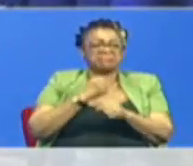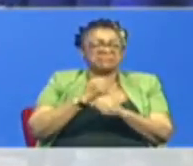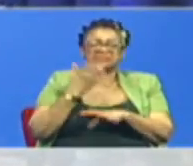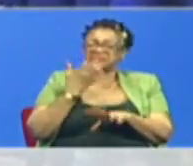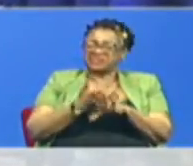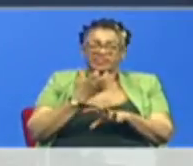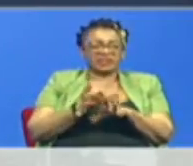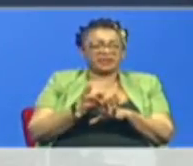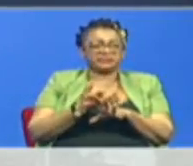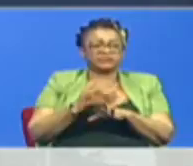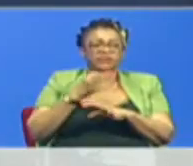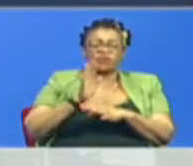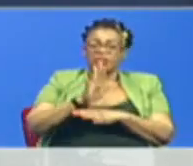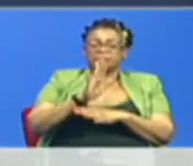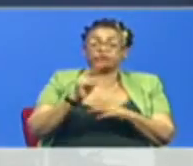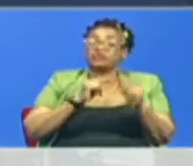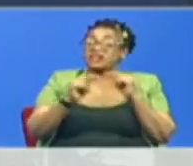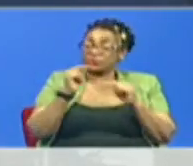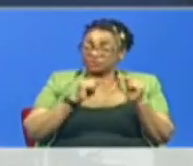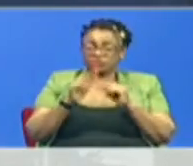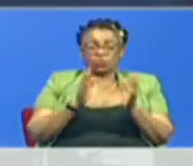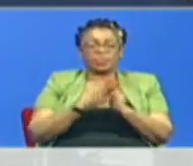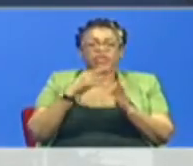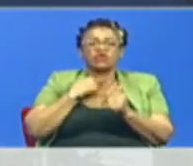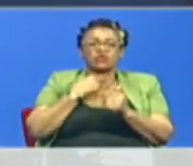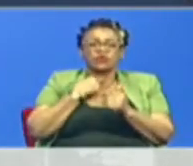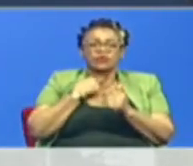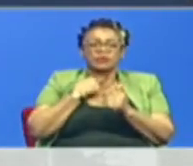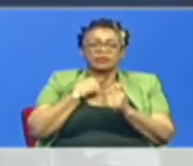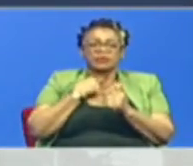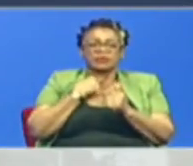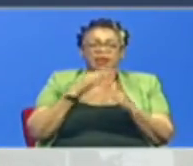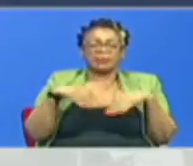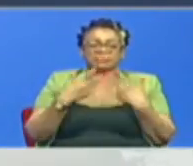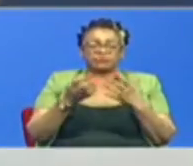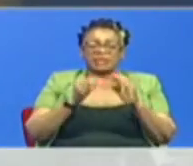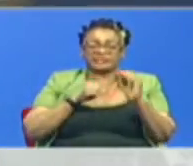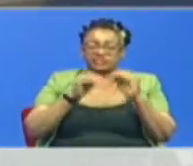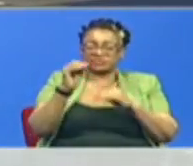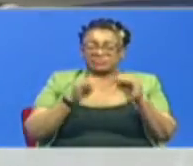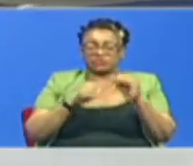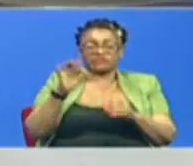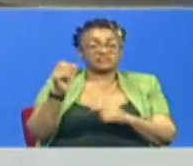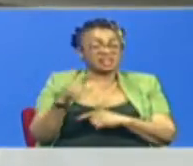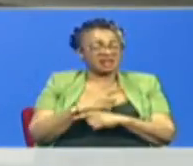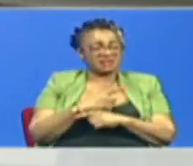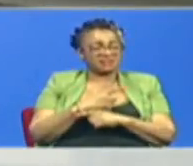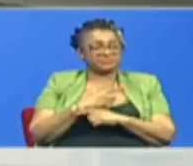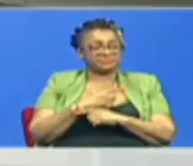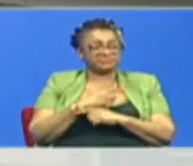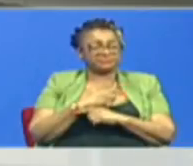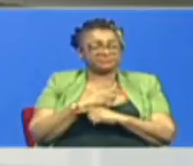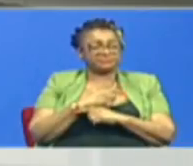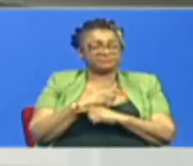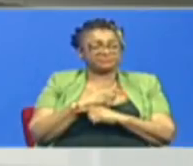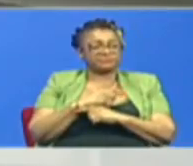for them to negotiate with the union on matters regarding adjustment of salaries.